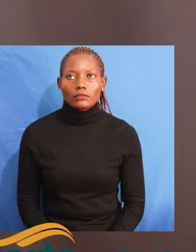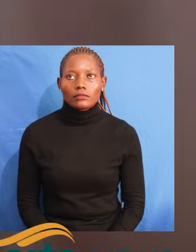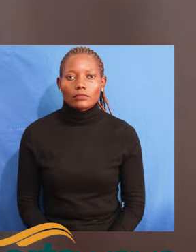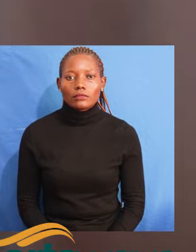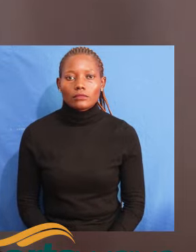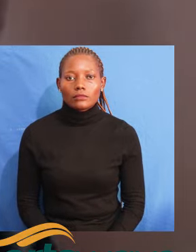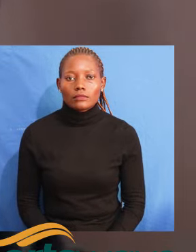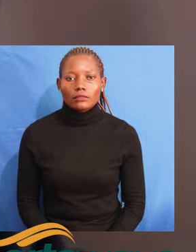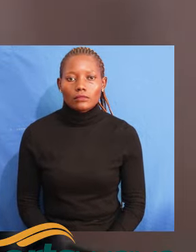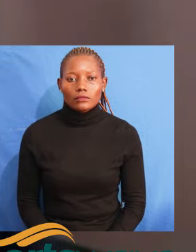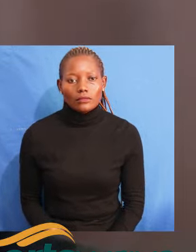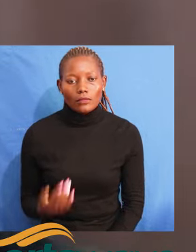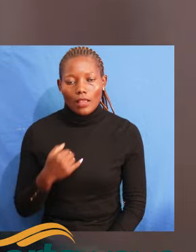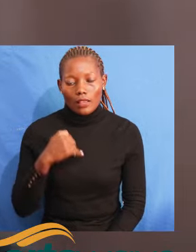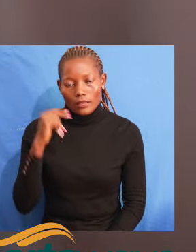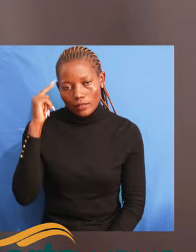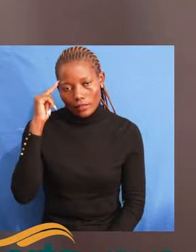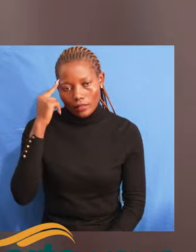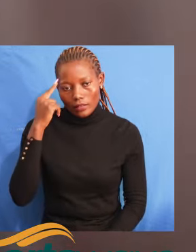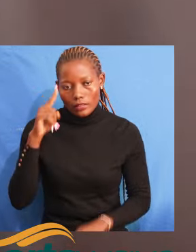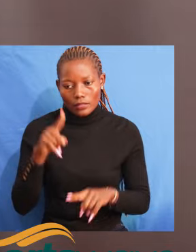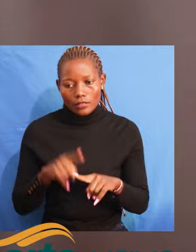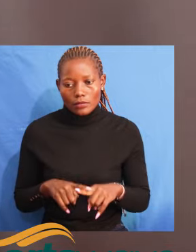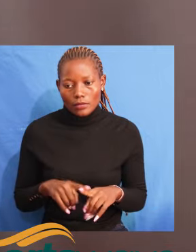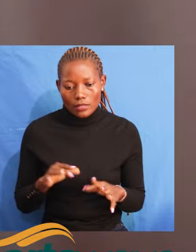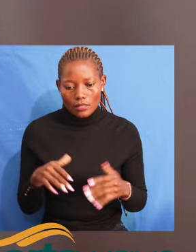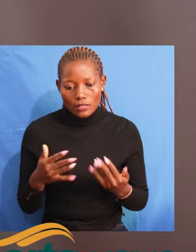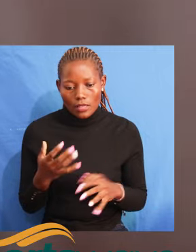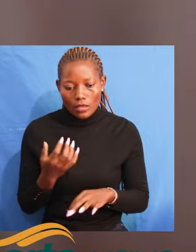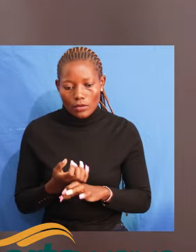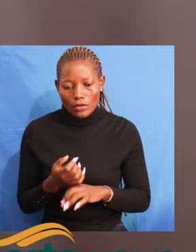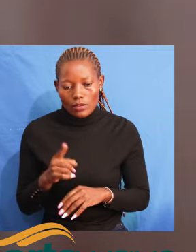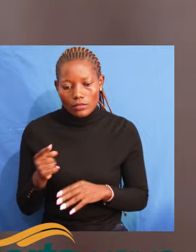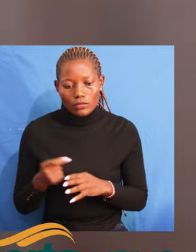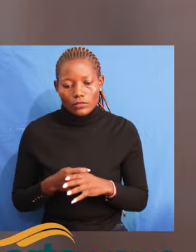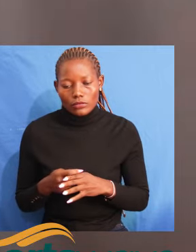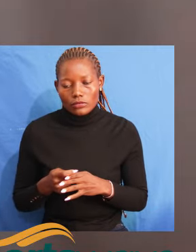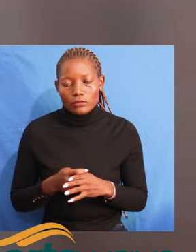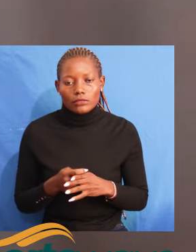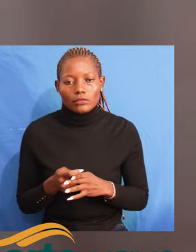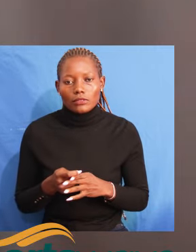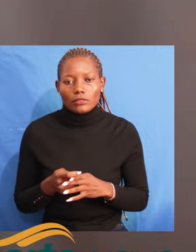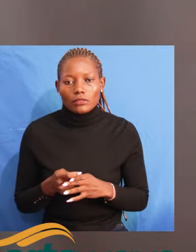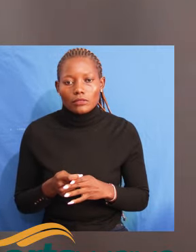I think it depends on how hard you trained for that day,